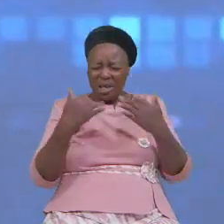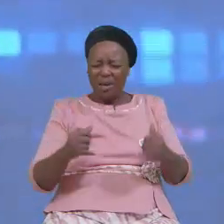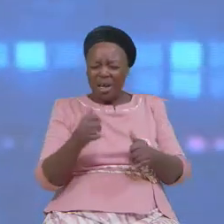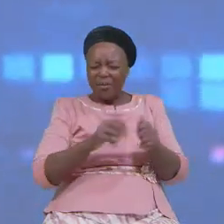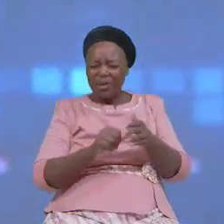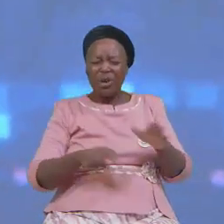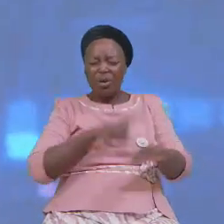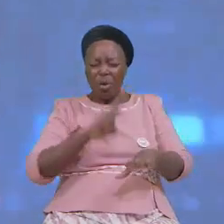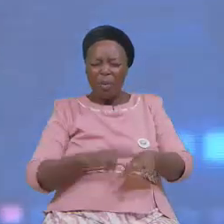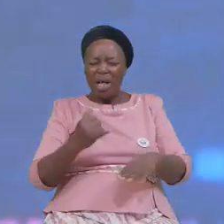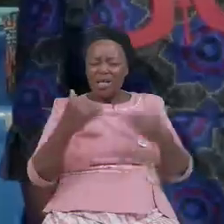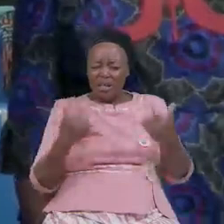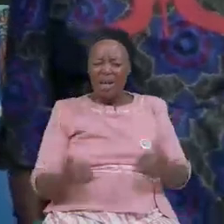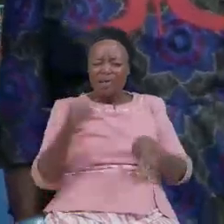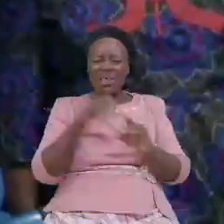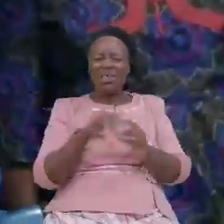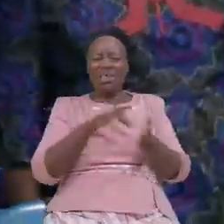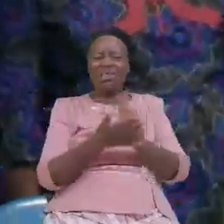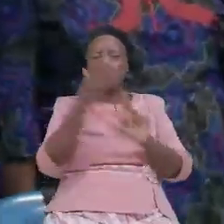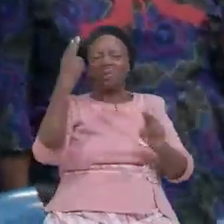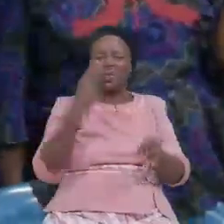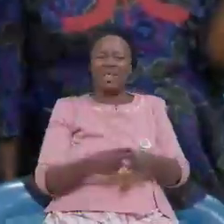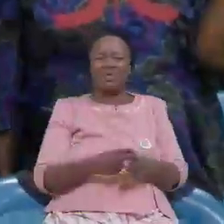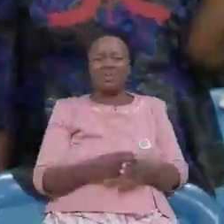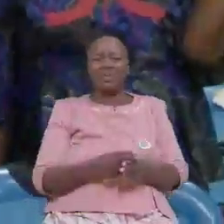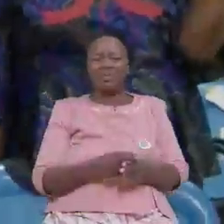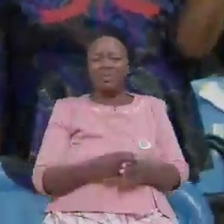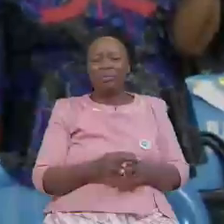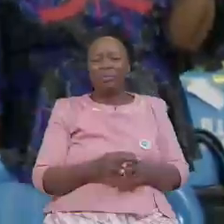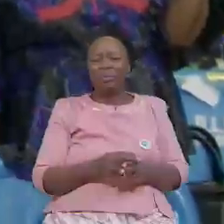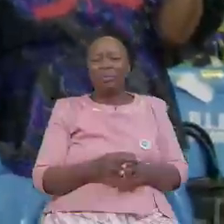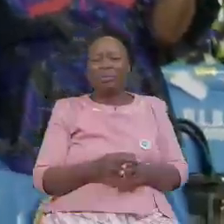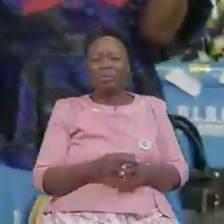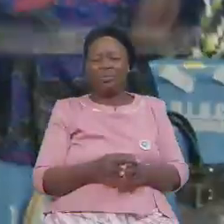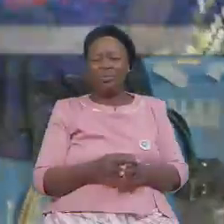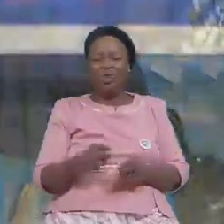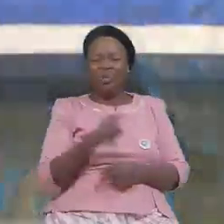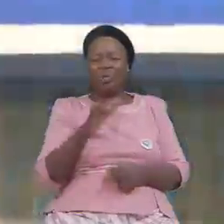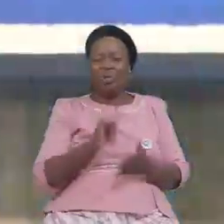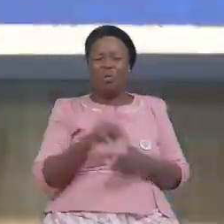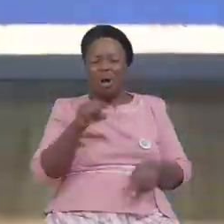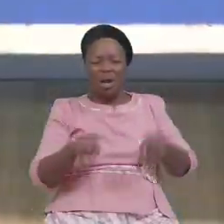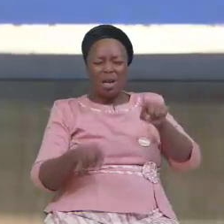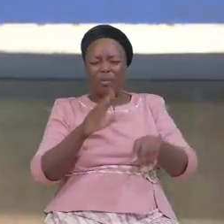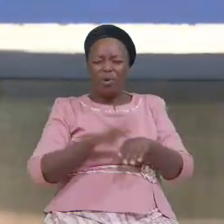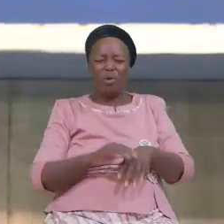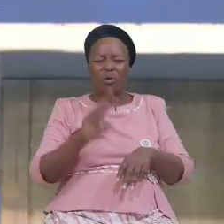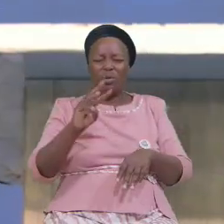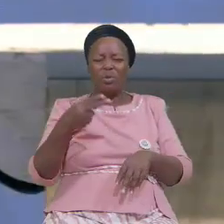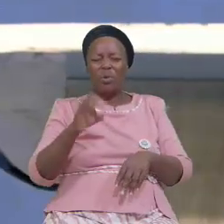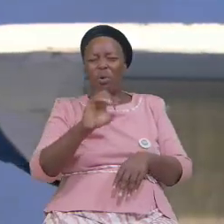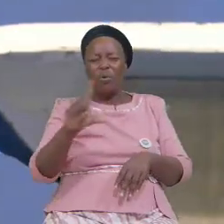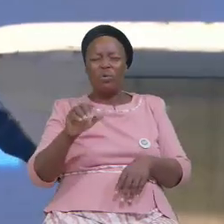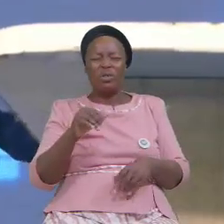normalized now in Jesus' name. Those who are lame on wheelchair, leaning